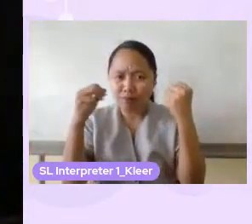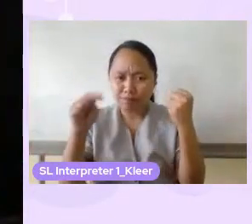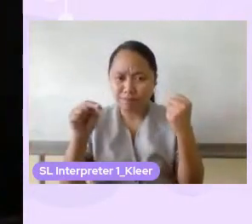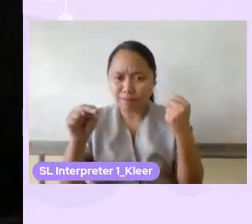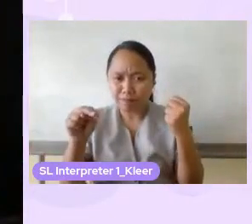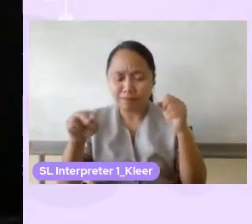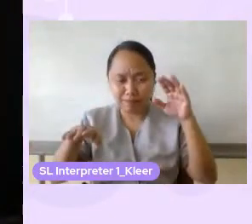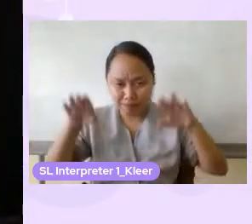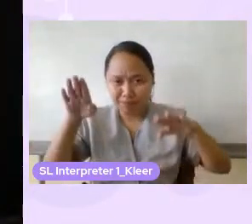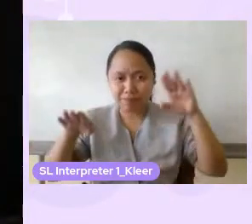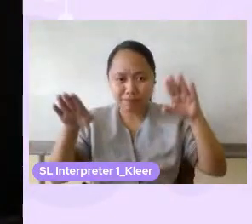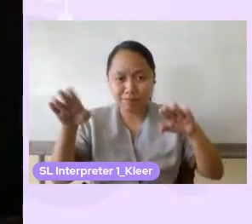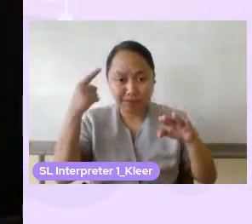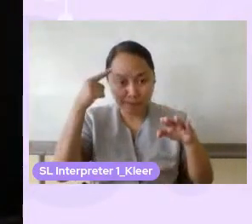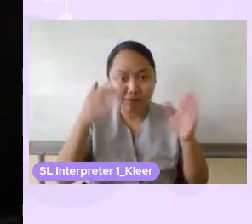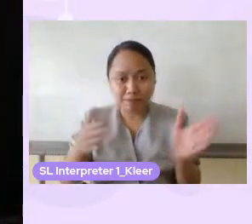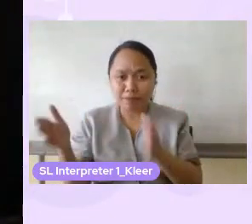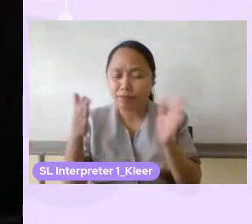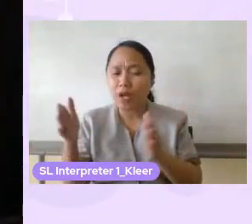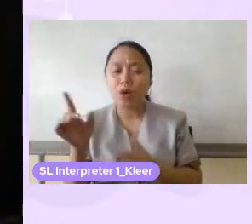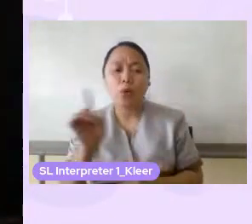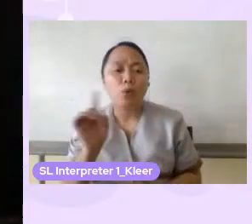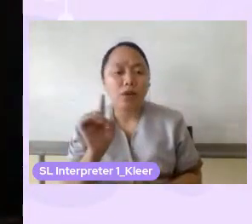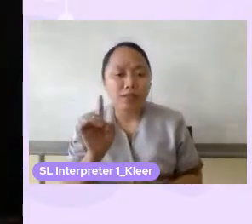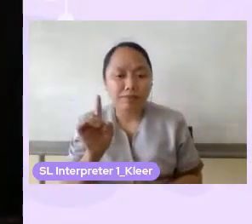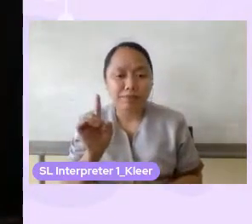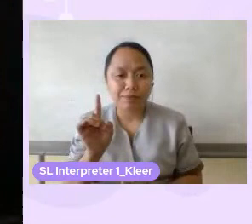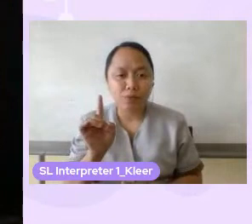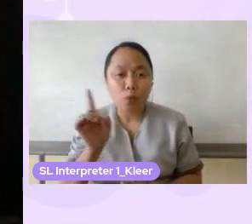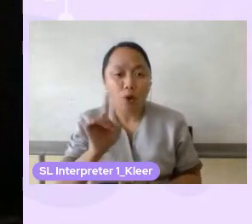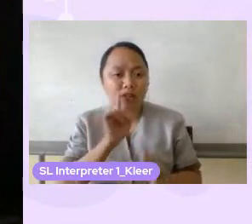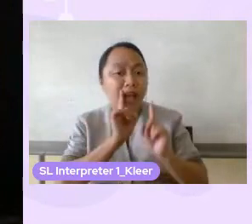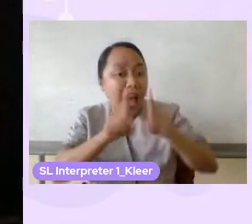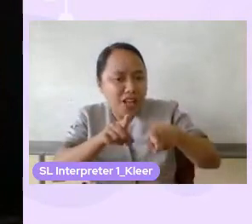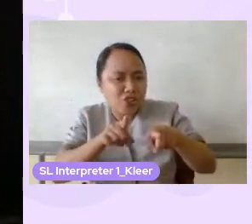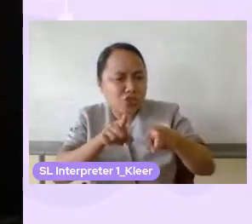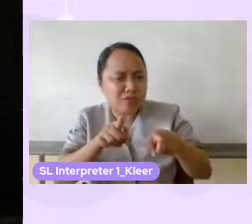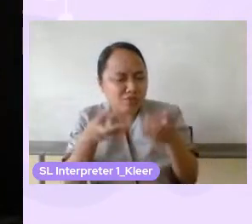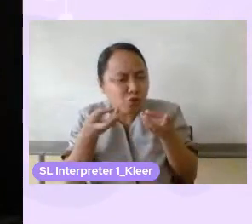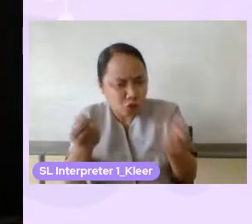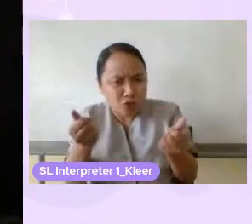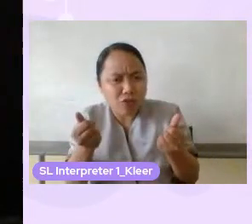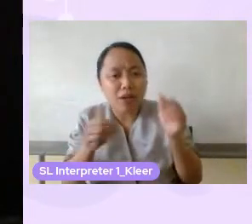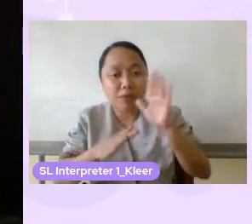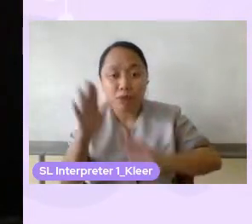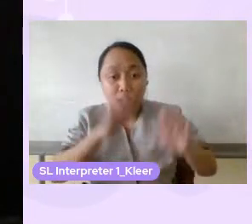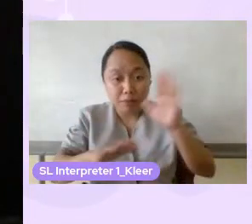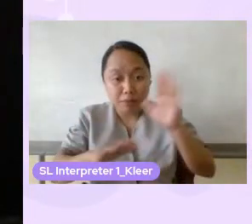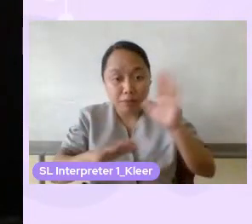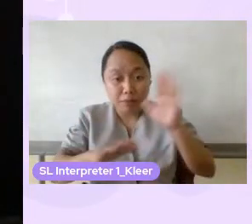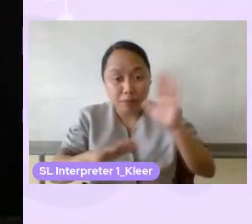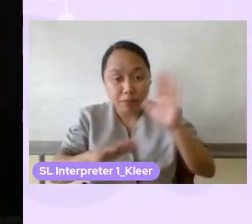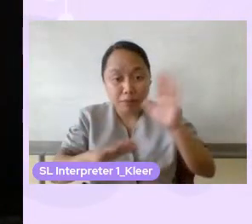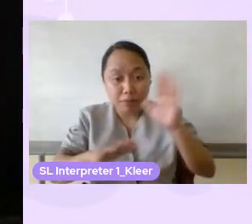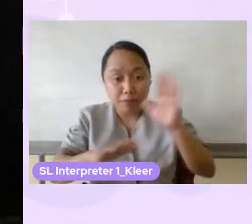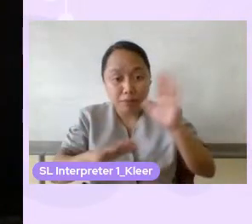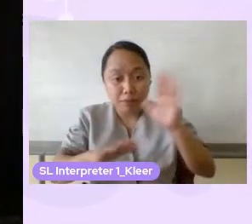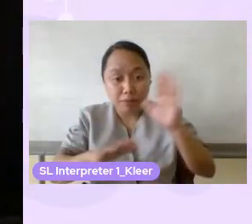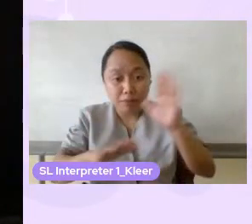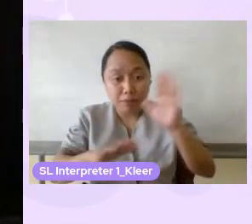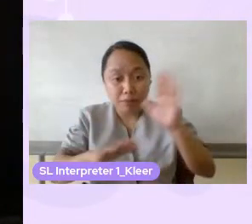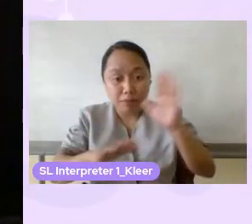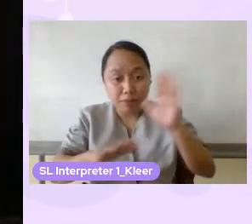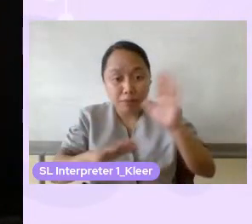Plan. Ano po yung ina-address na problem or reality ng DIWA? Basically, limang